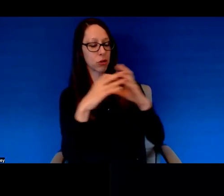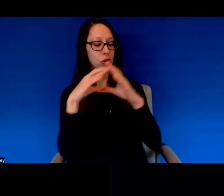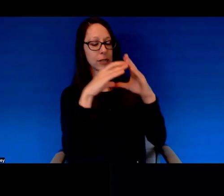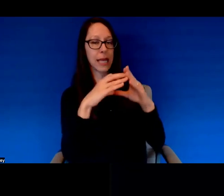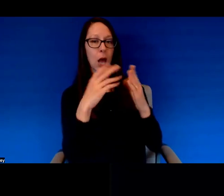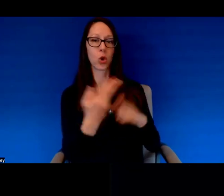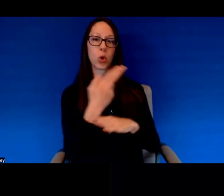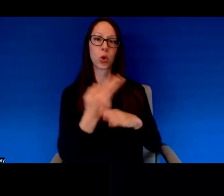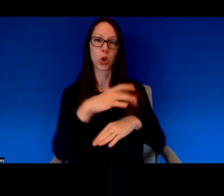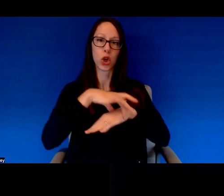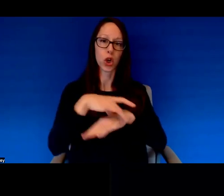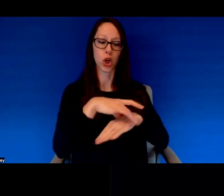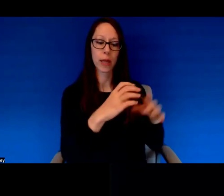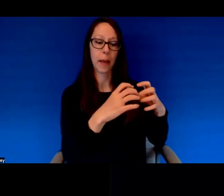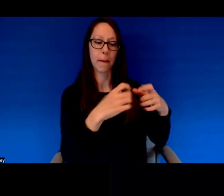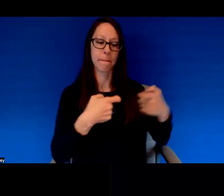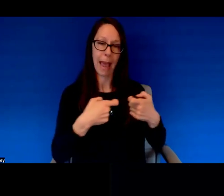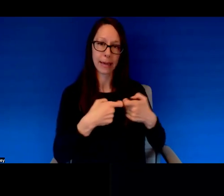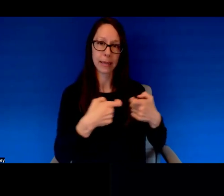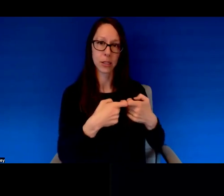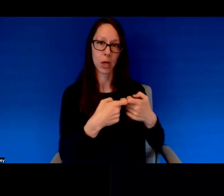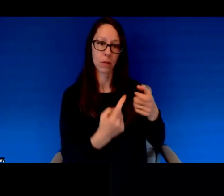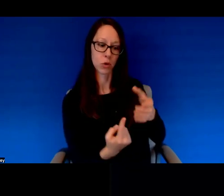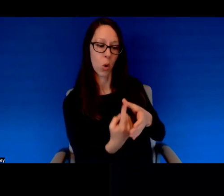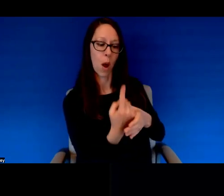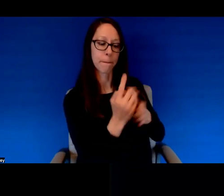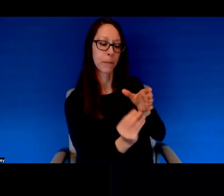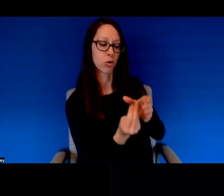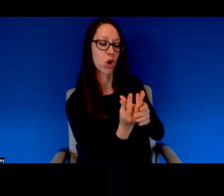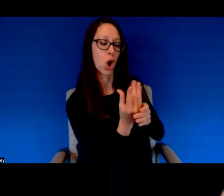correct direction. Is this a concern for growing plants on the moon?